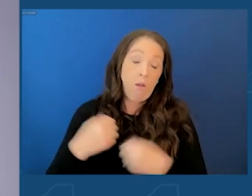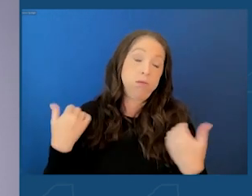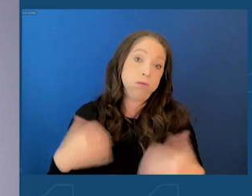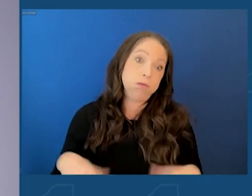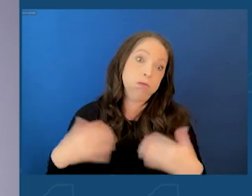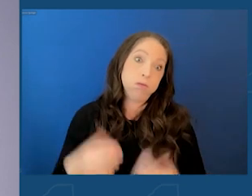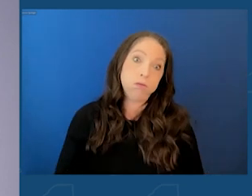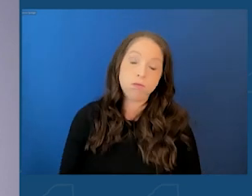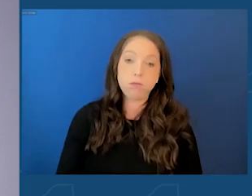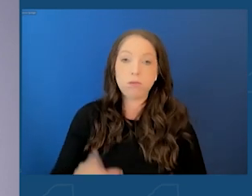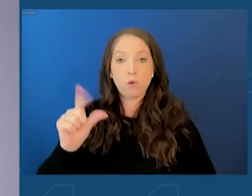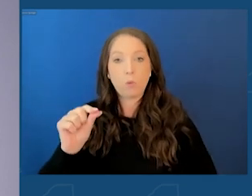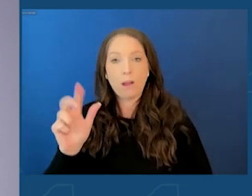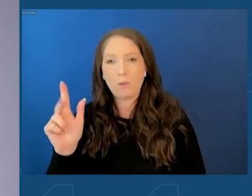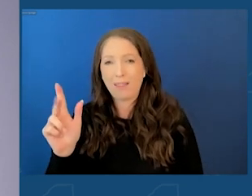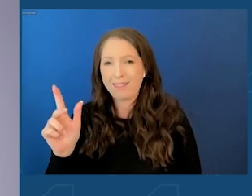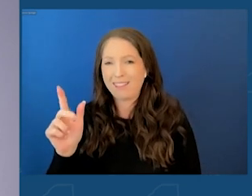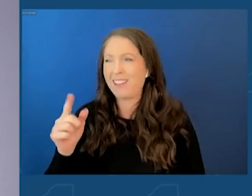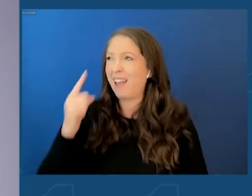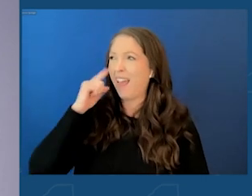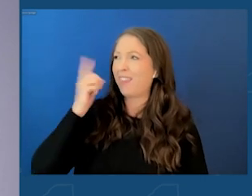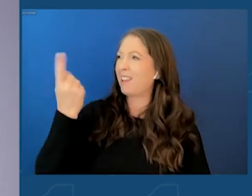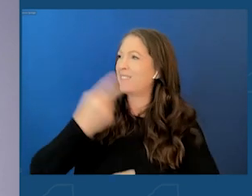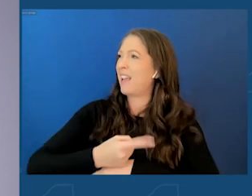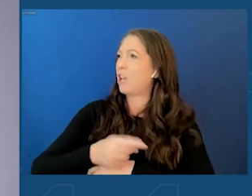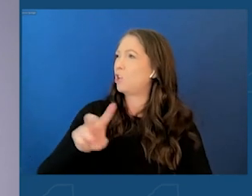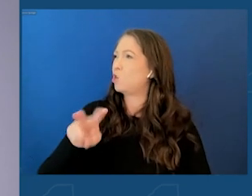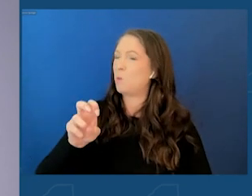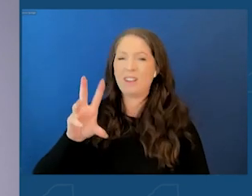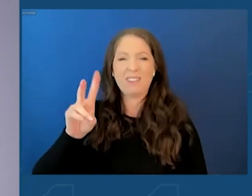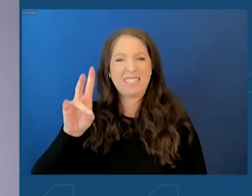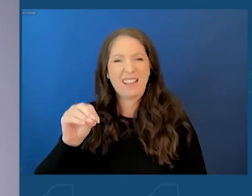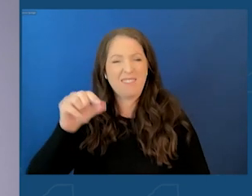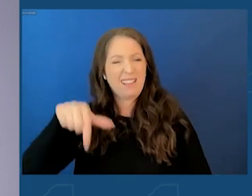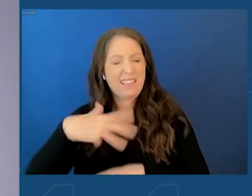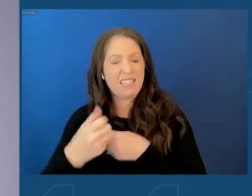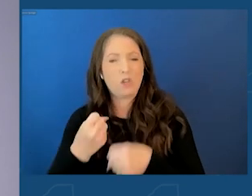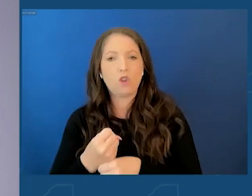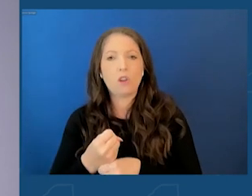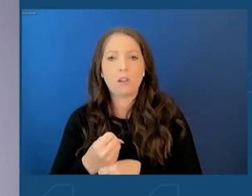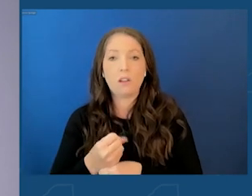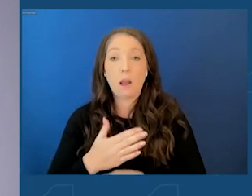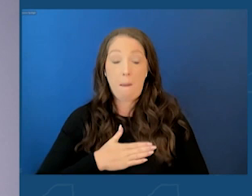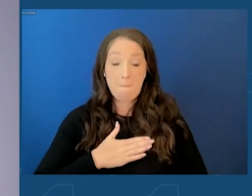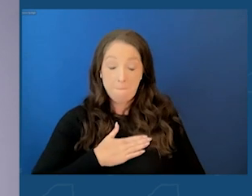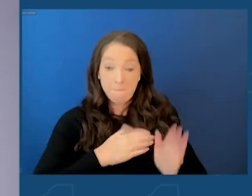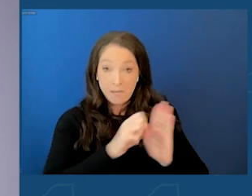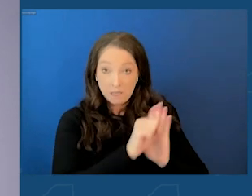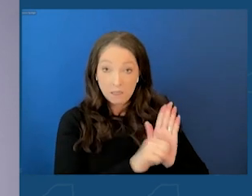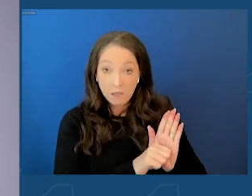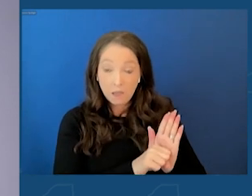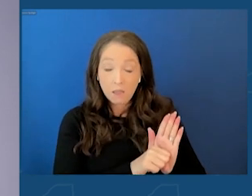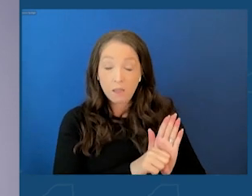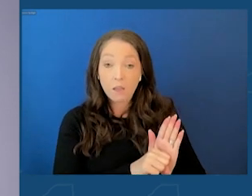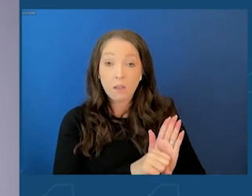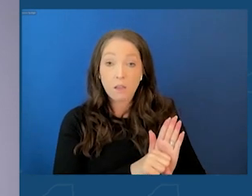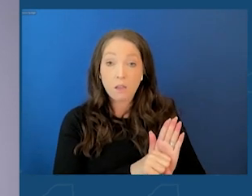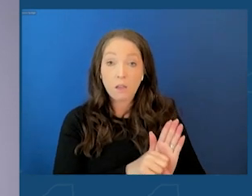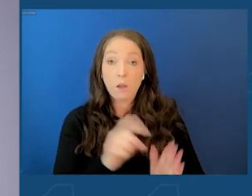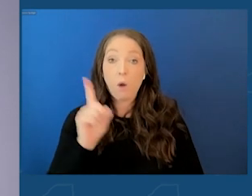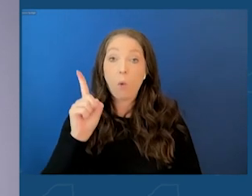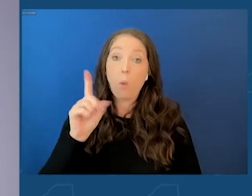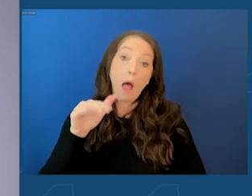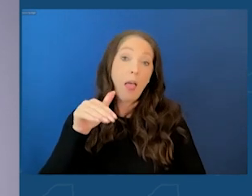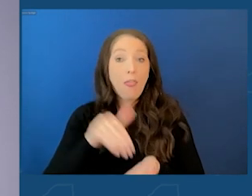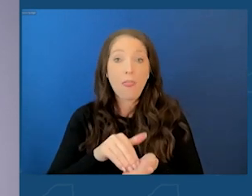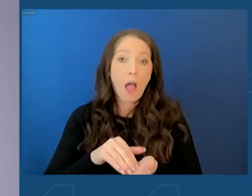2023, I think we're at day 270 or so of this year. My own state, a 1,000-year